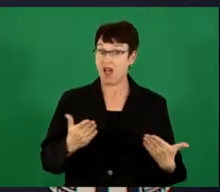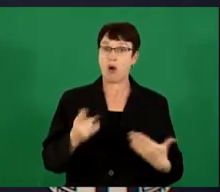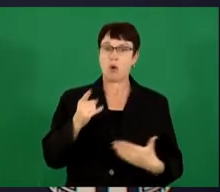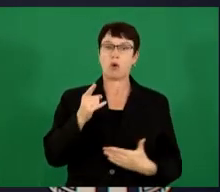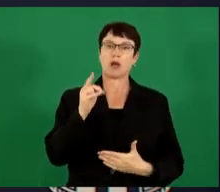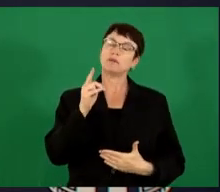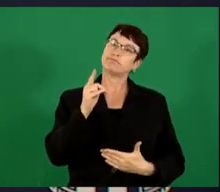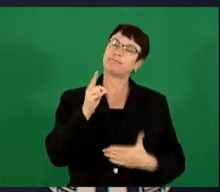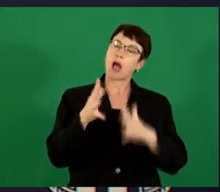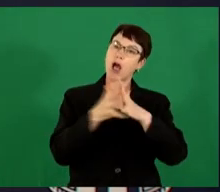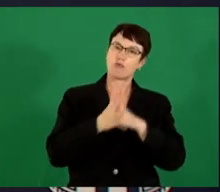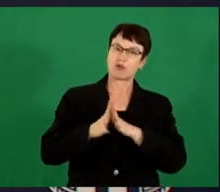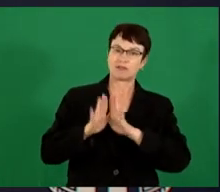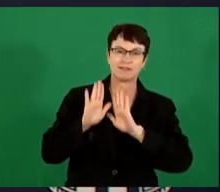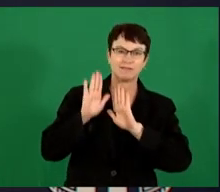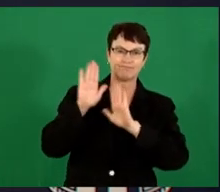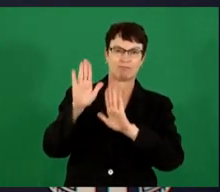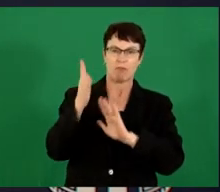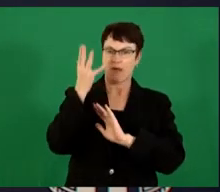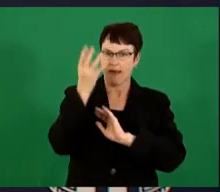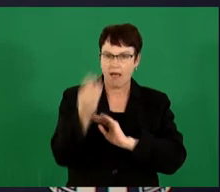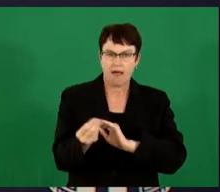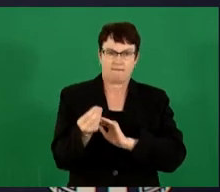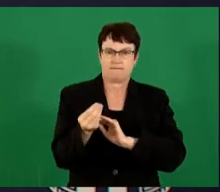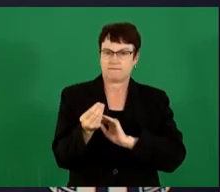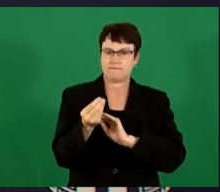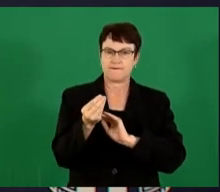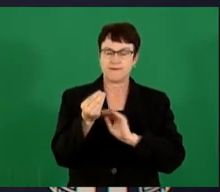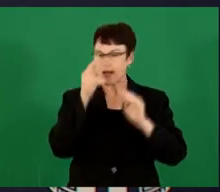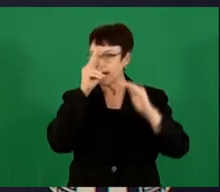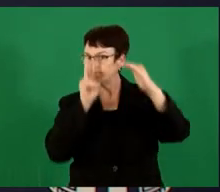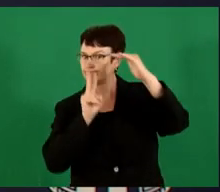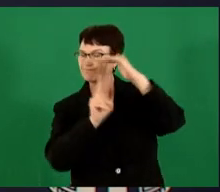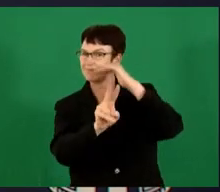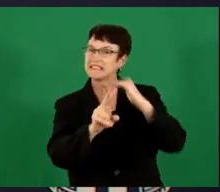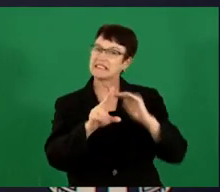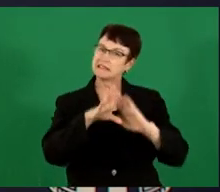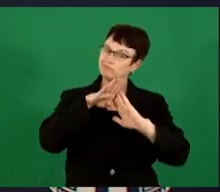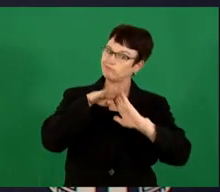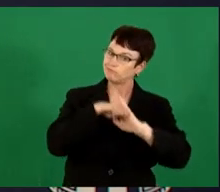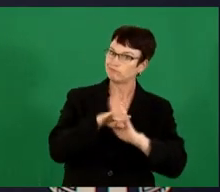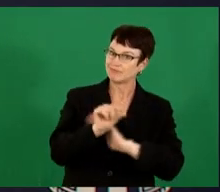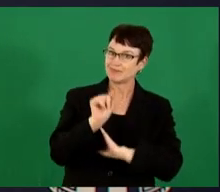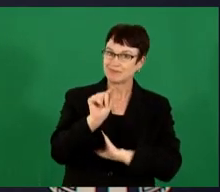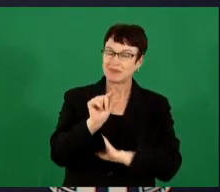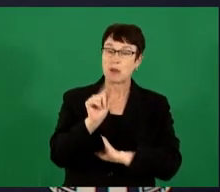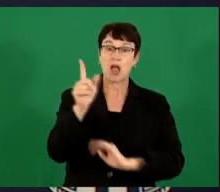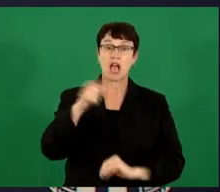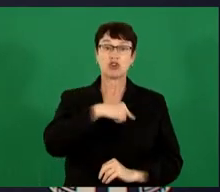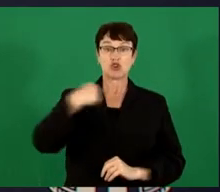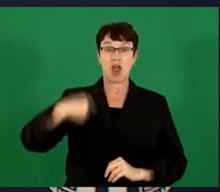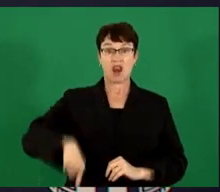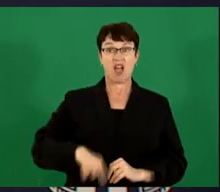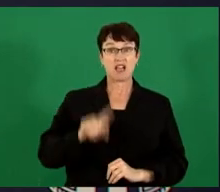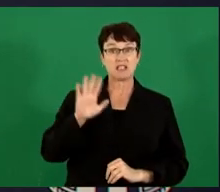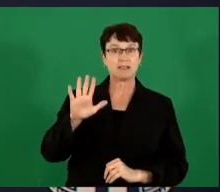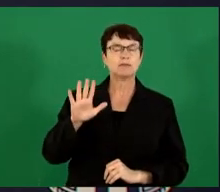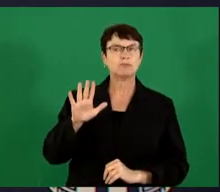The growth outlook for China has improved, but is likely to remain modest by historical